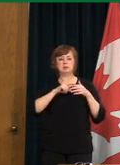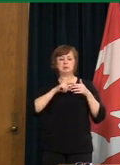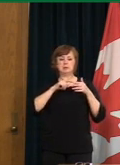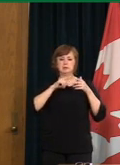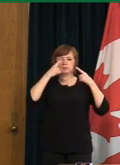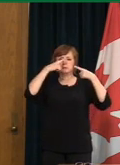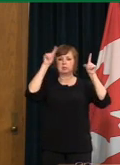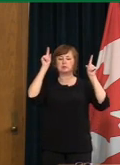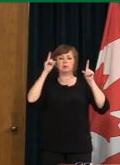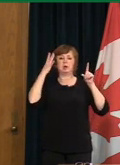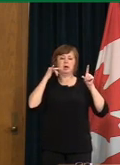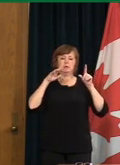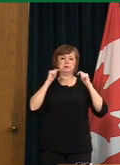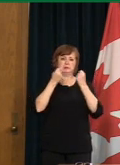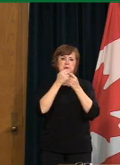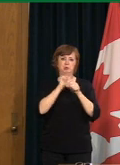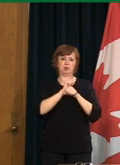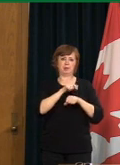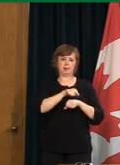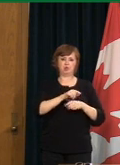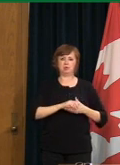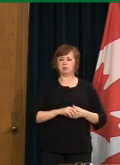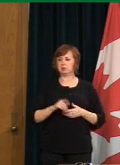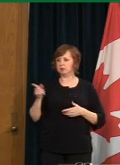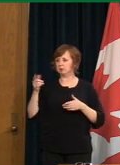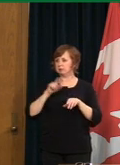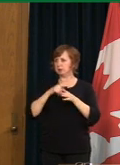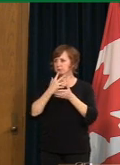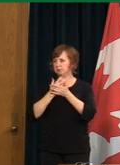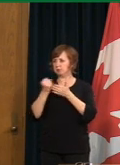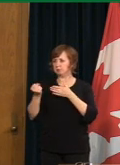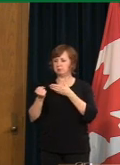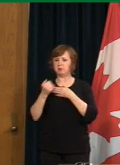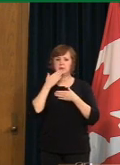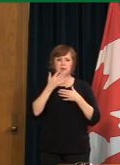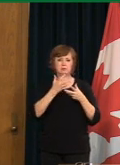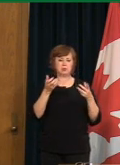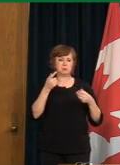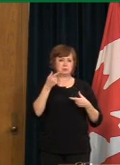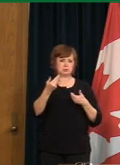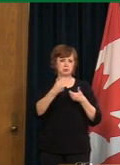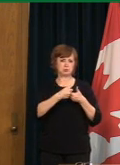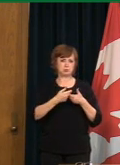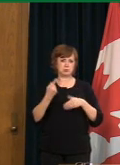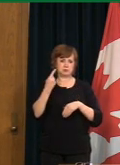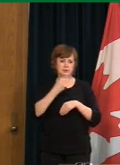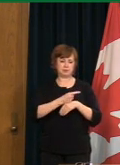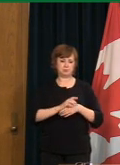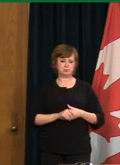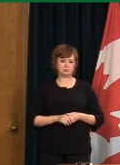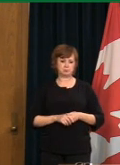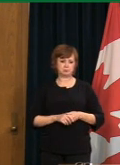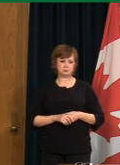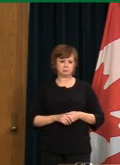that we're very grateful. And that concludes our time for today. Thank you very much for joining us today, everyone.